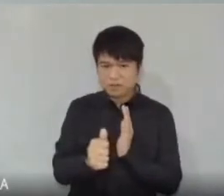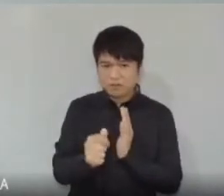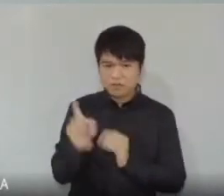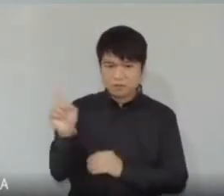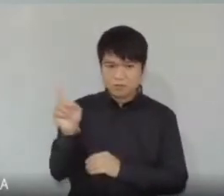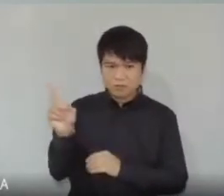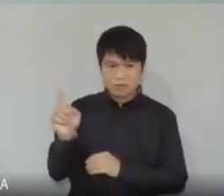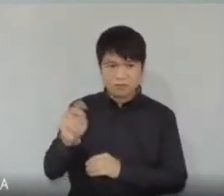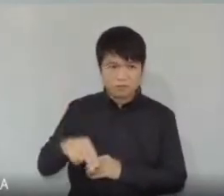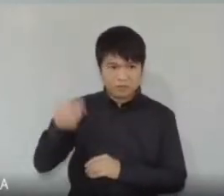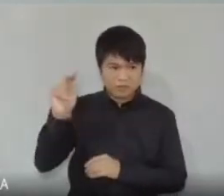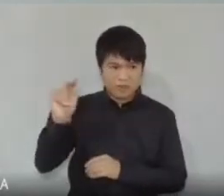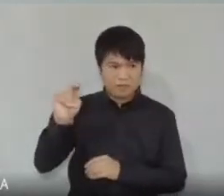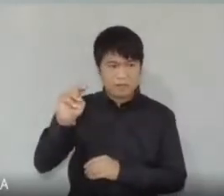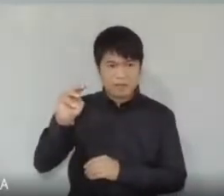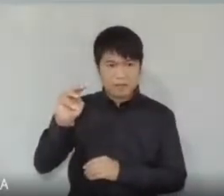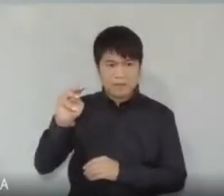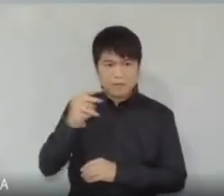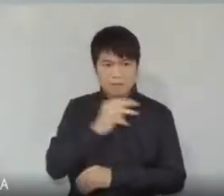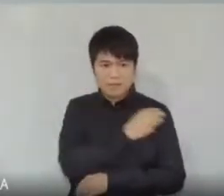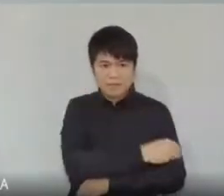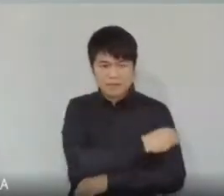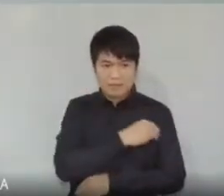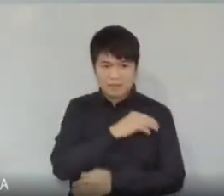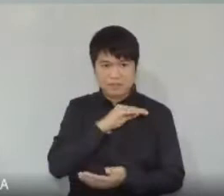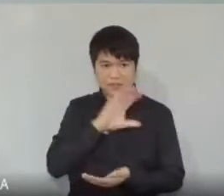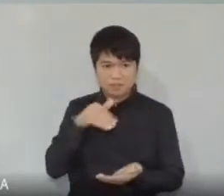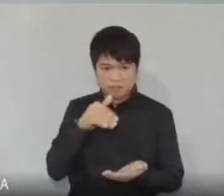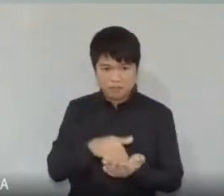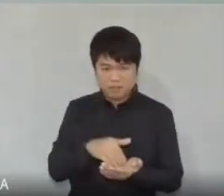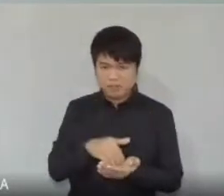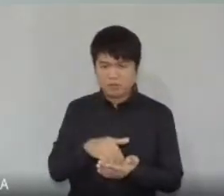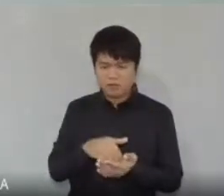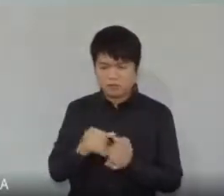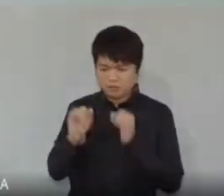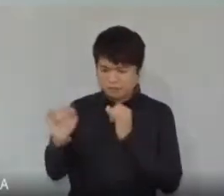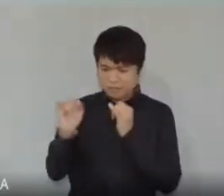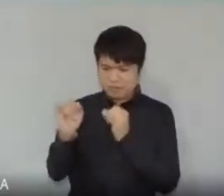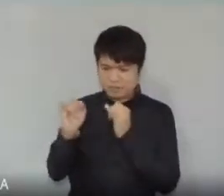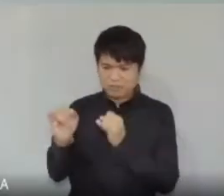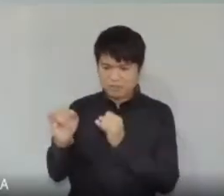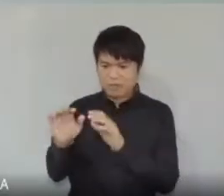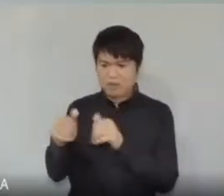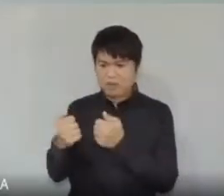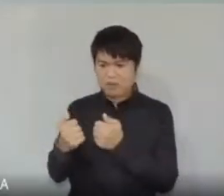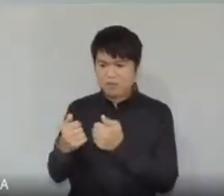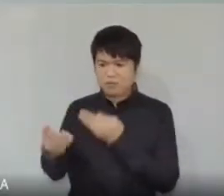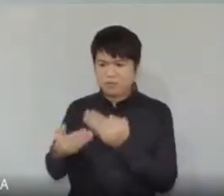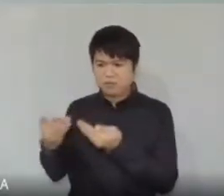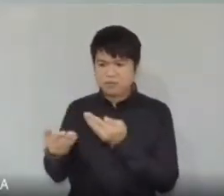good innovation at that time, no? I think more than 10 or 15